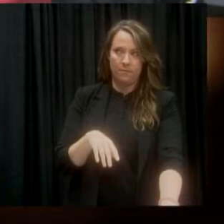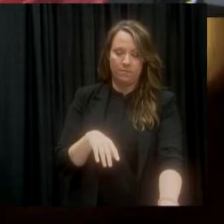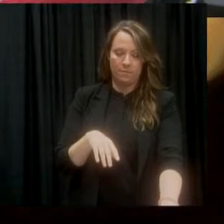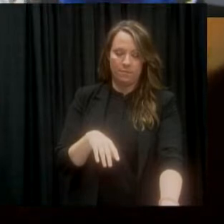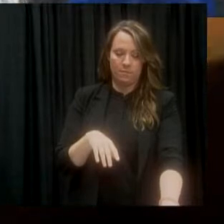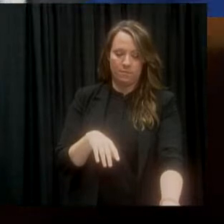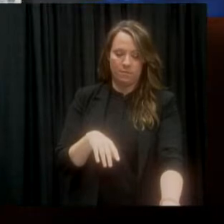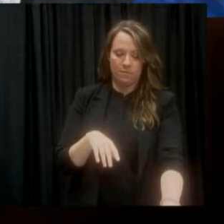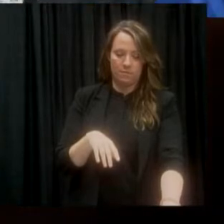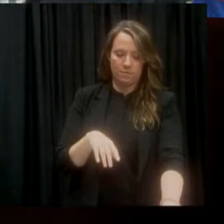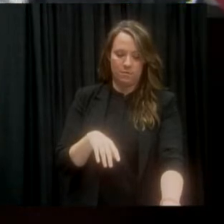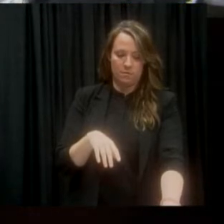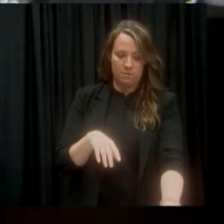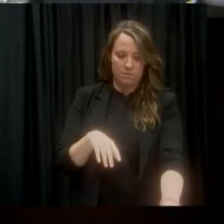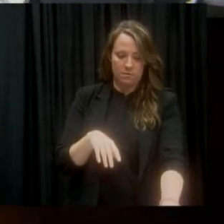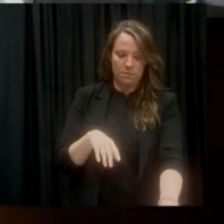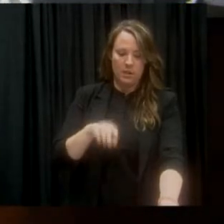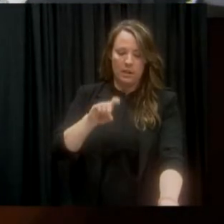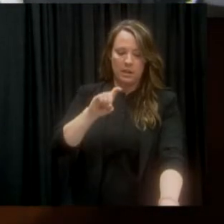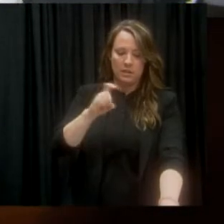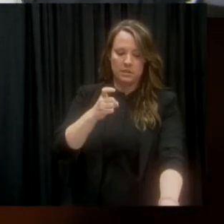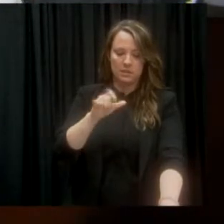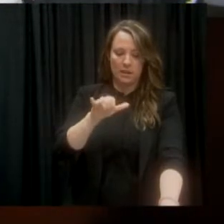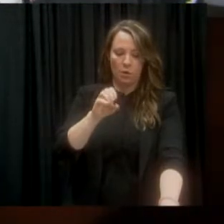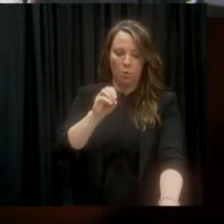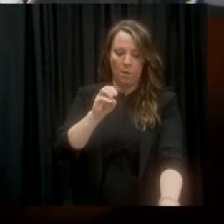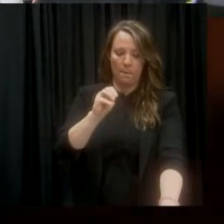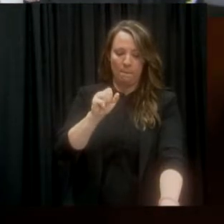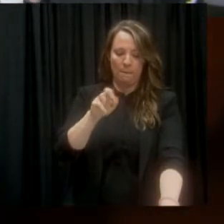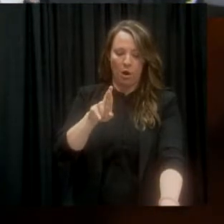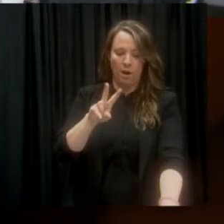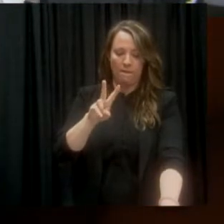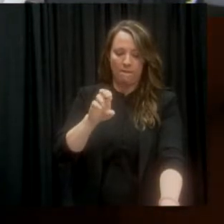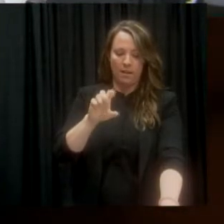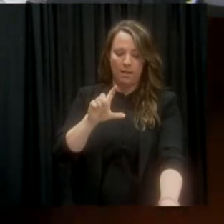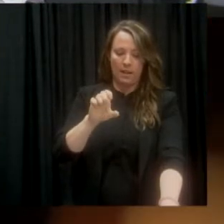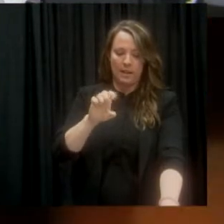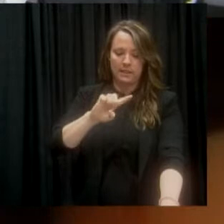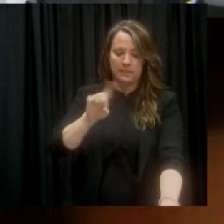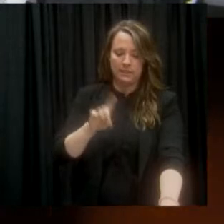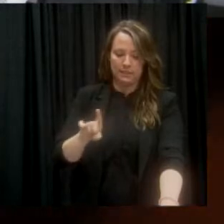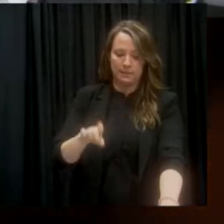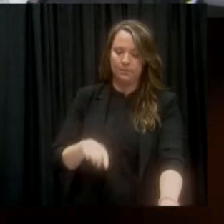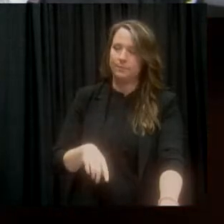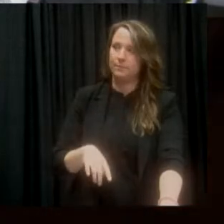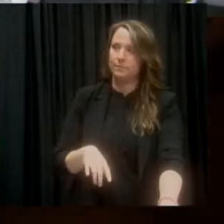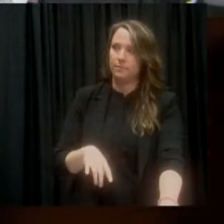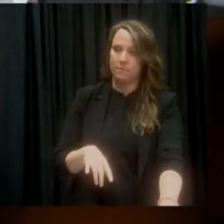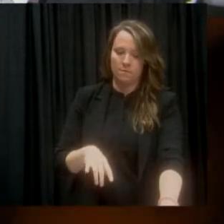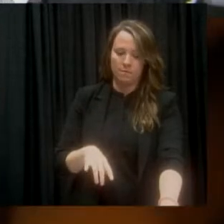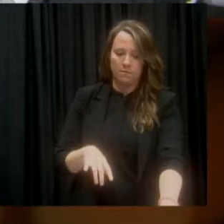Got it. Ziomar Velez. Congratulations. Enjoy your evening. That for you.